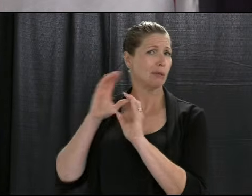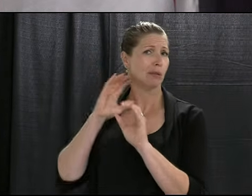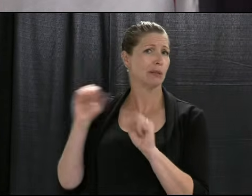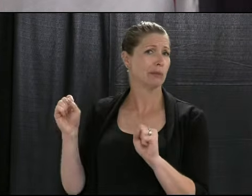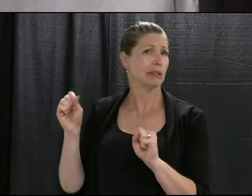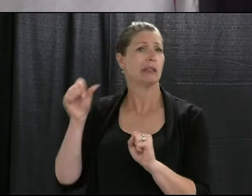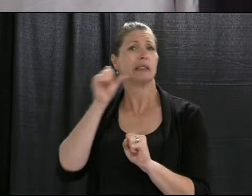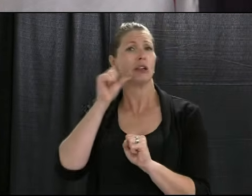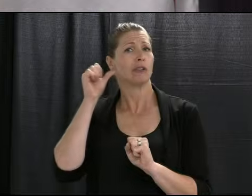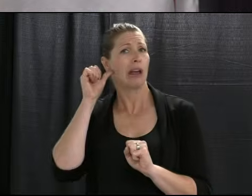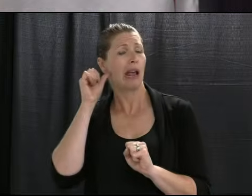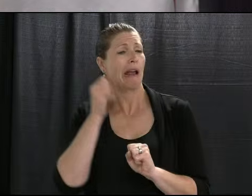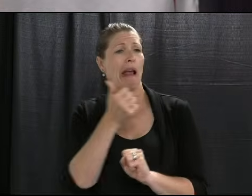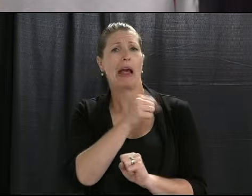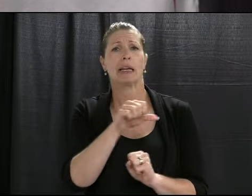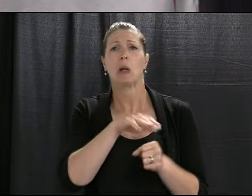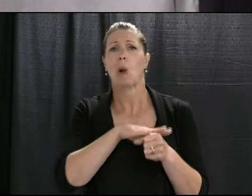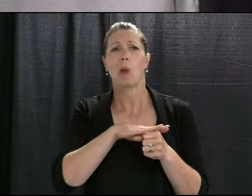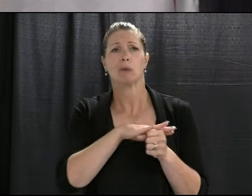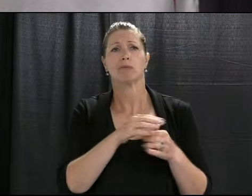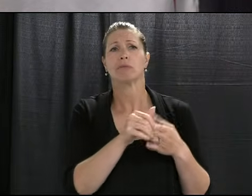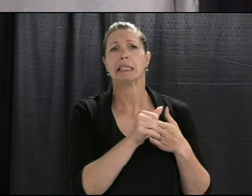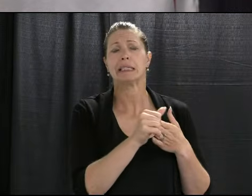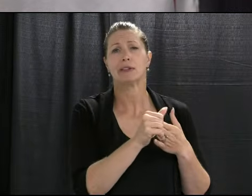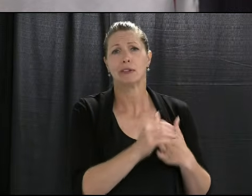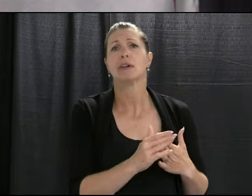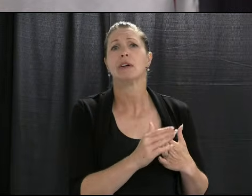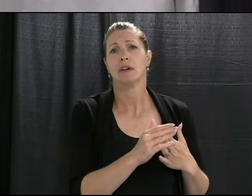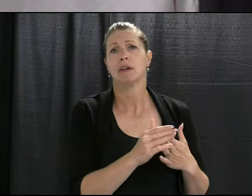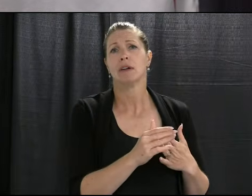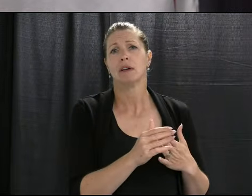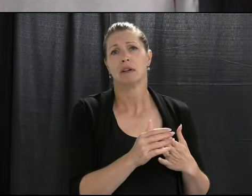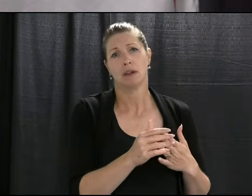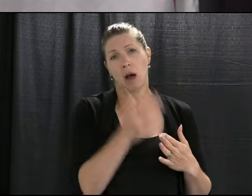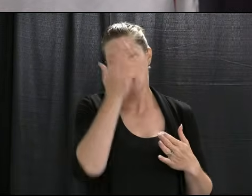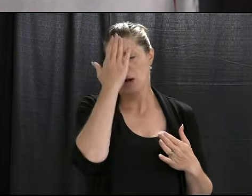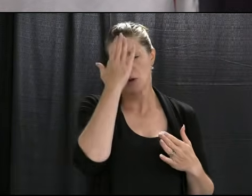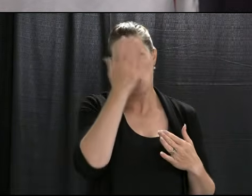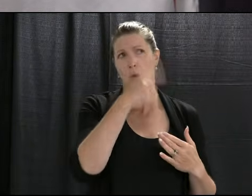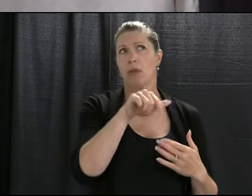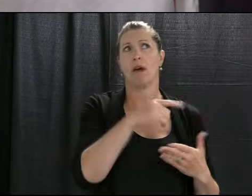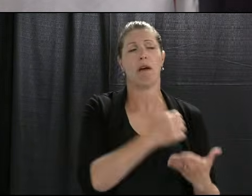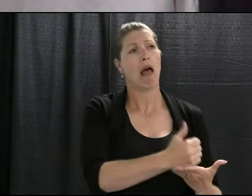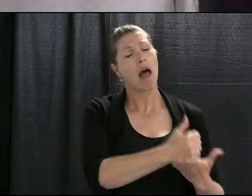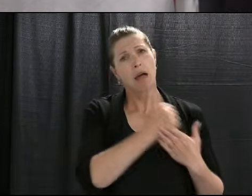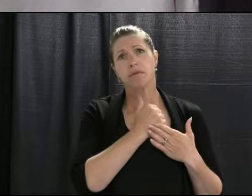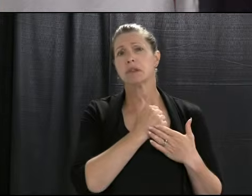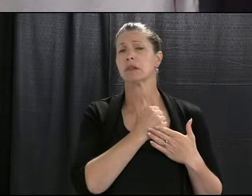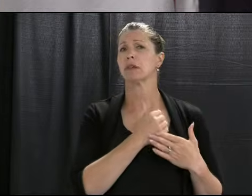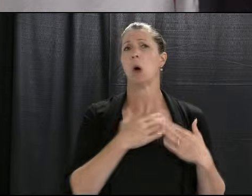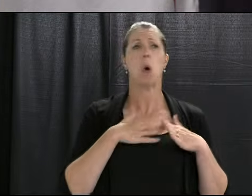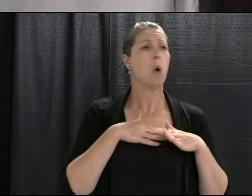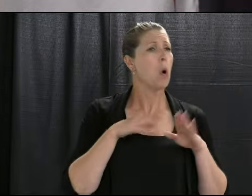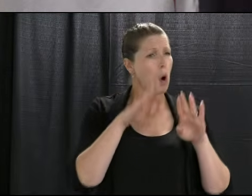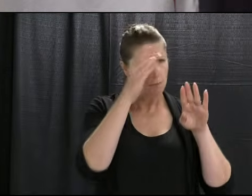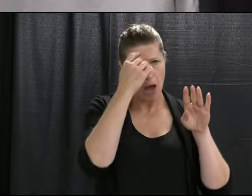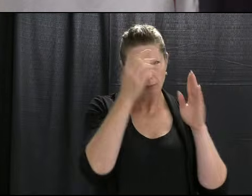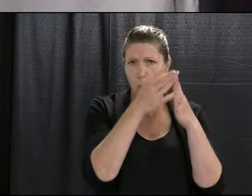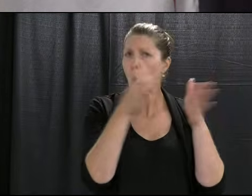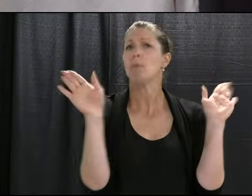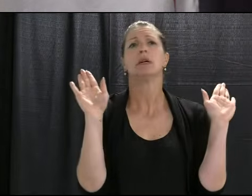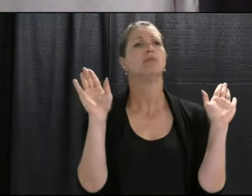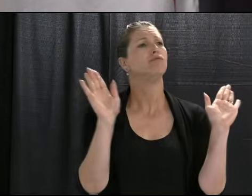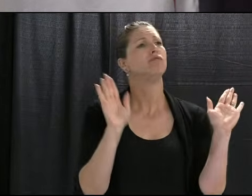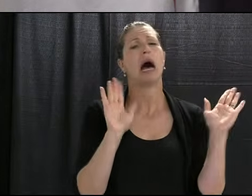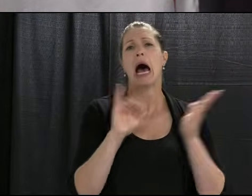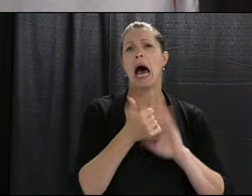with yesterday who are very open, very helpful, and have practical suggestions as to